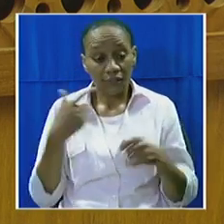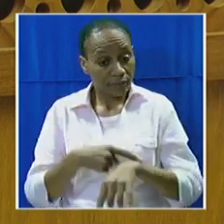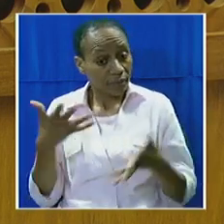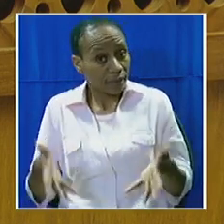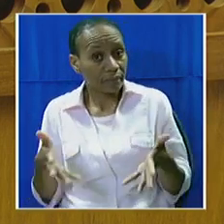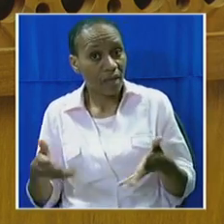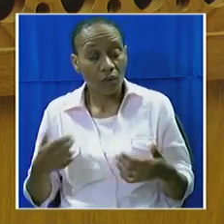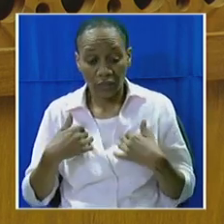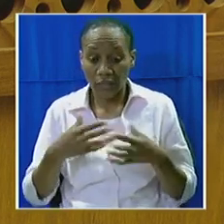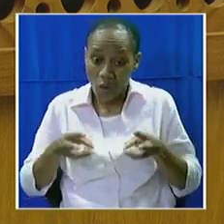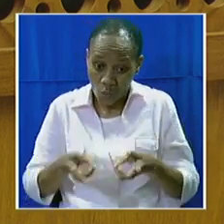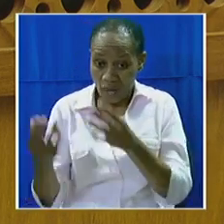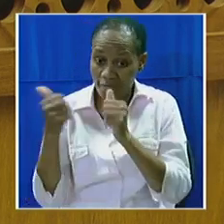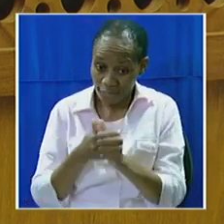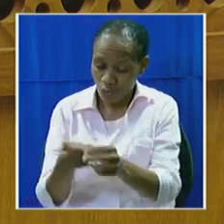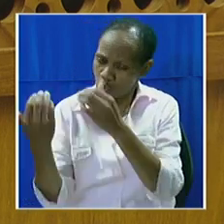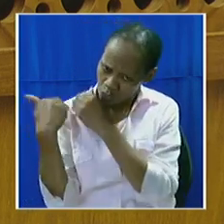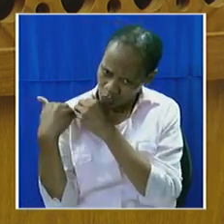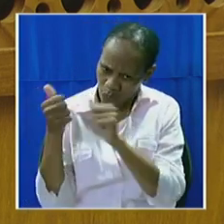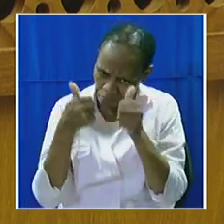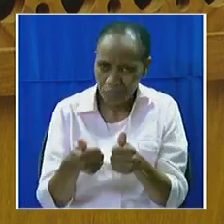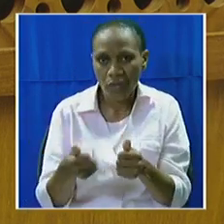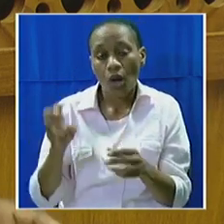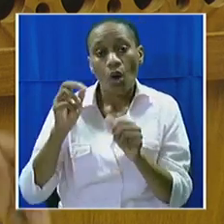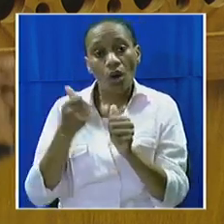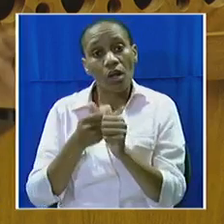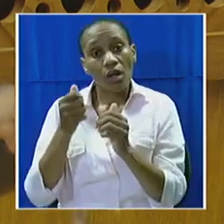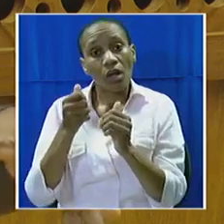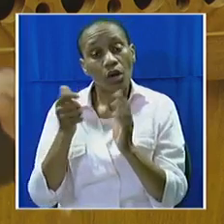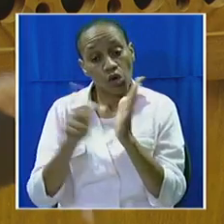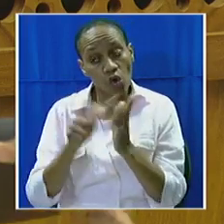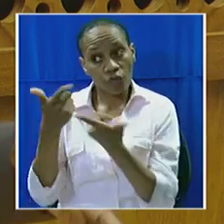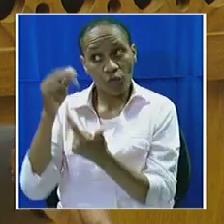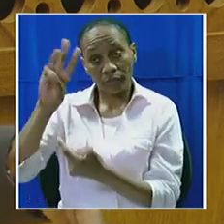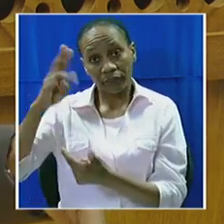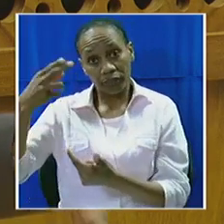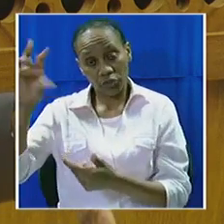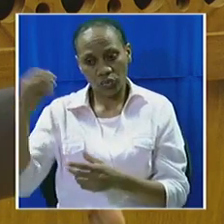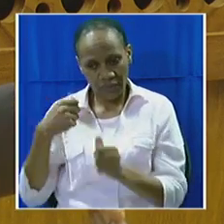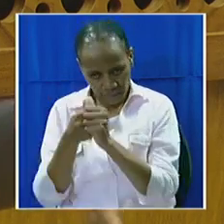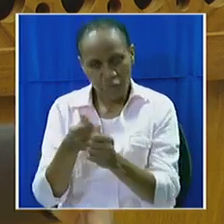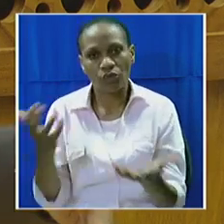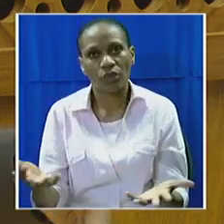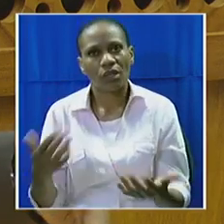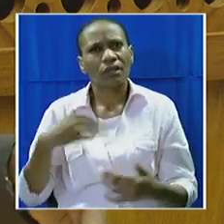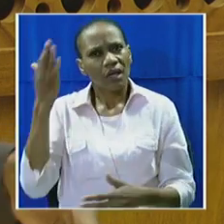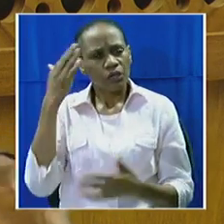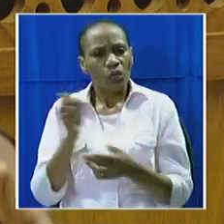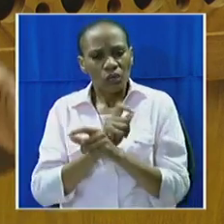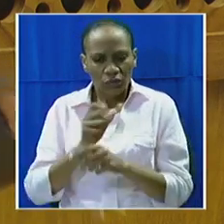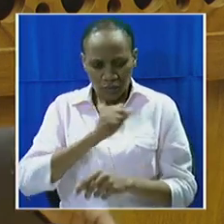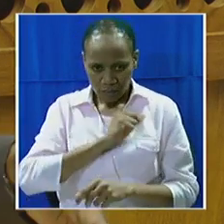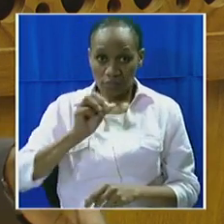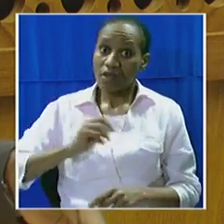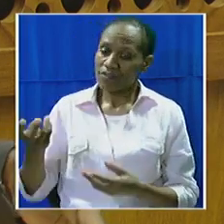taking a very responsible approach, guided by the guidelines of WHO. We are aware of the challenges that our staff are facing.